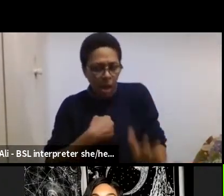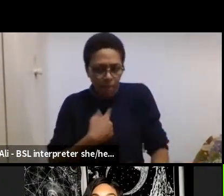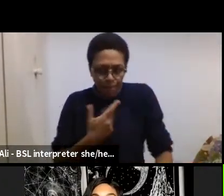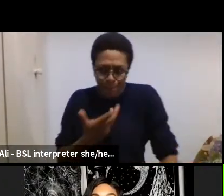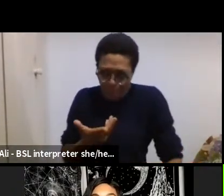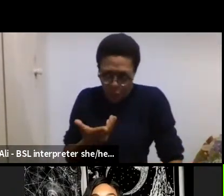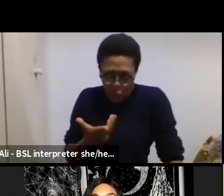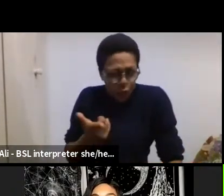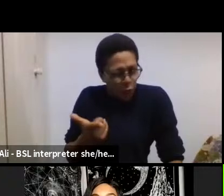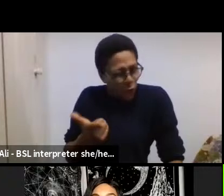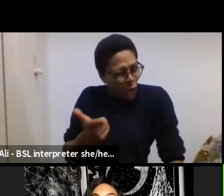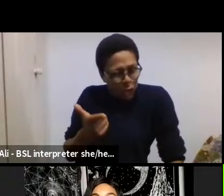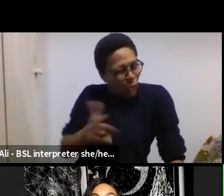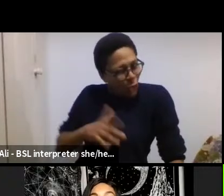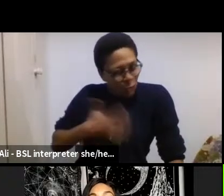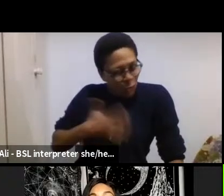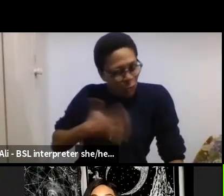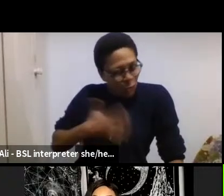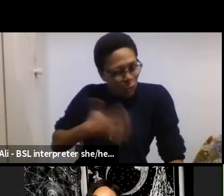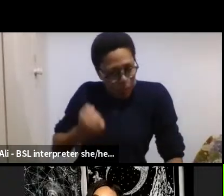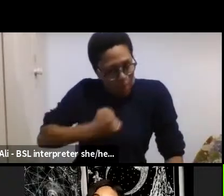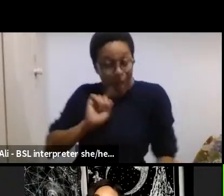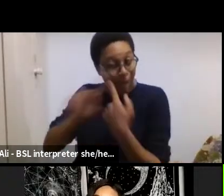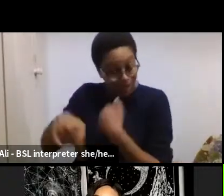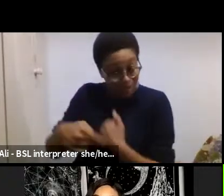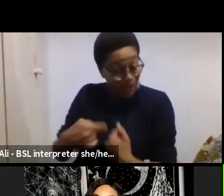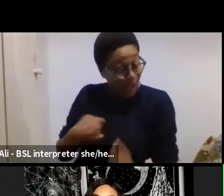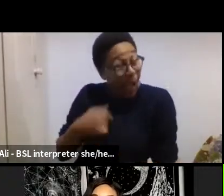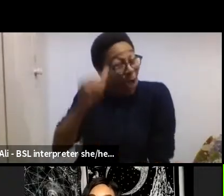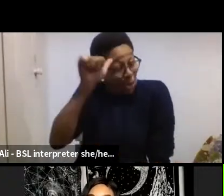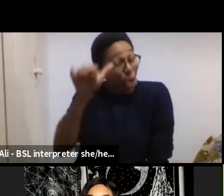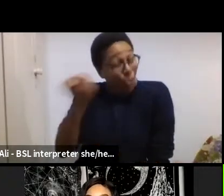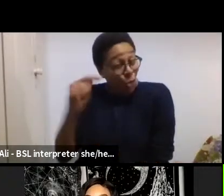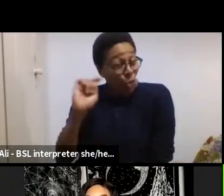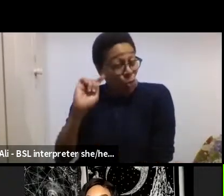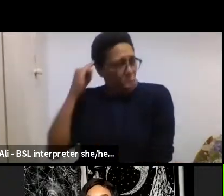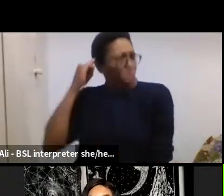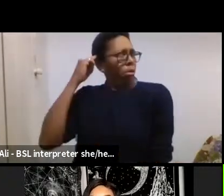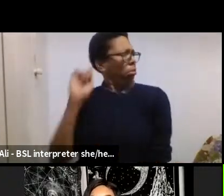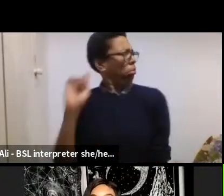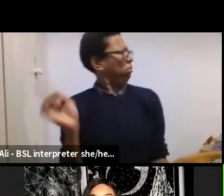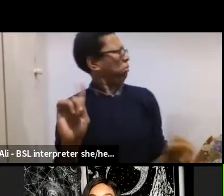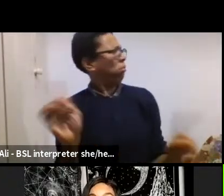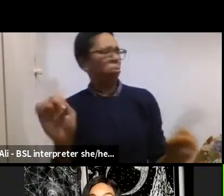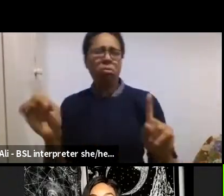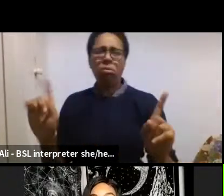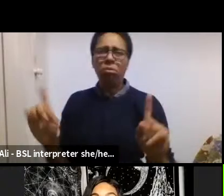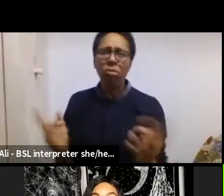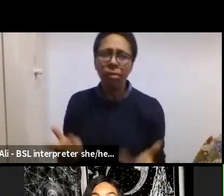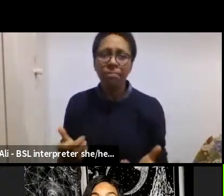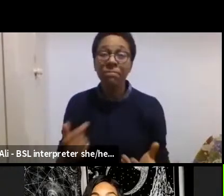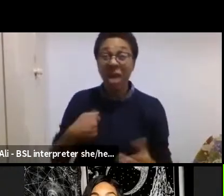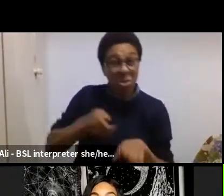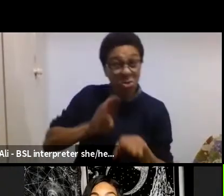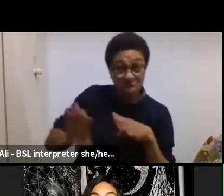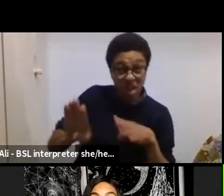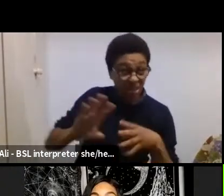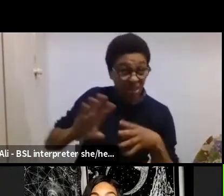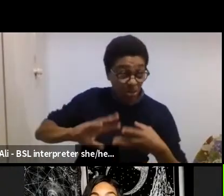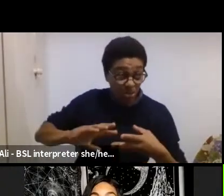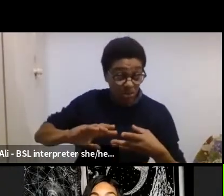you're not going to like my answer. No, I'm not going to like my answer of like, just kind of want to make friends and see where things